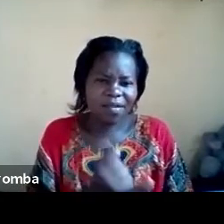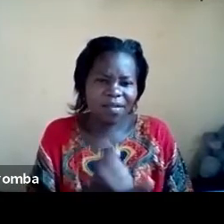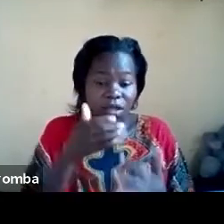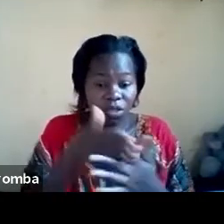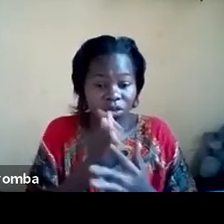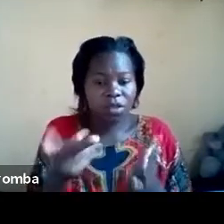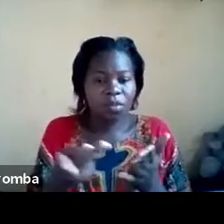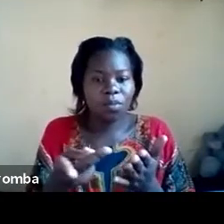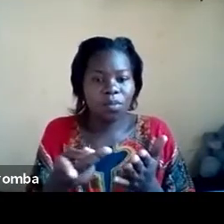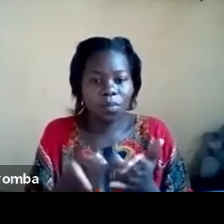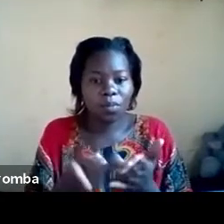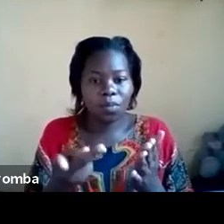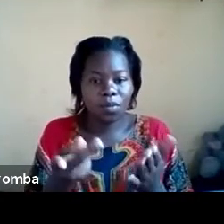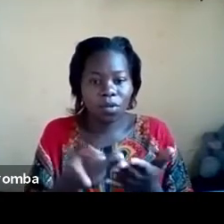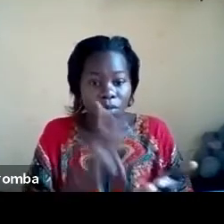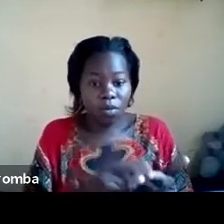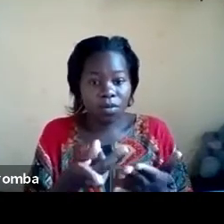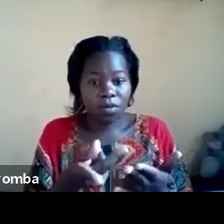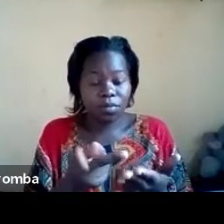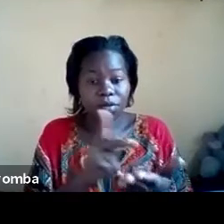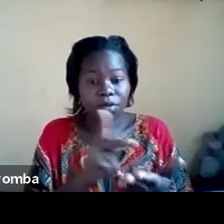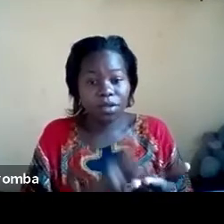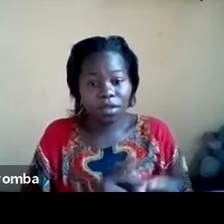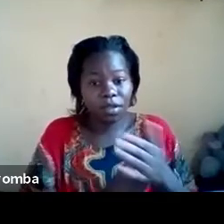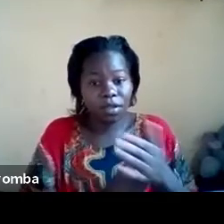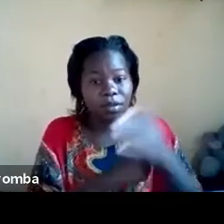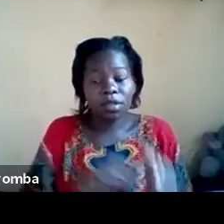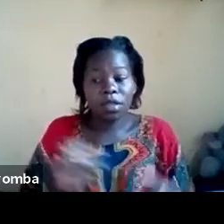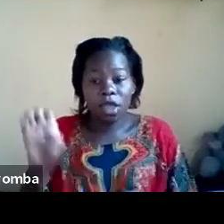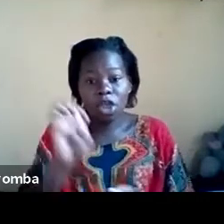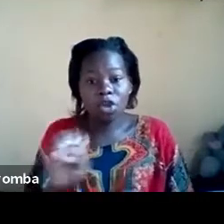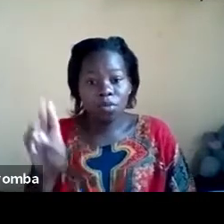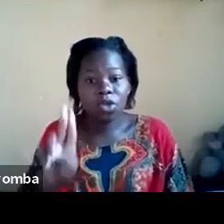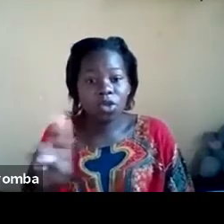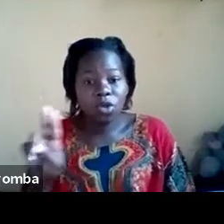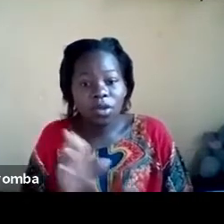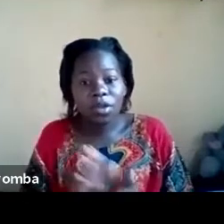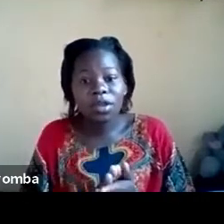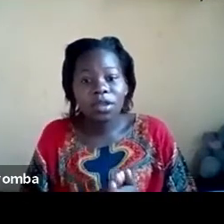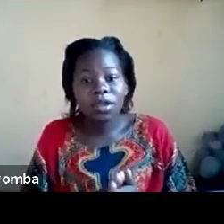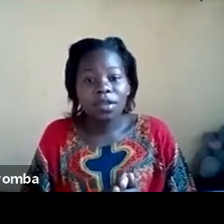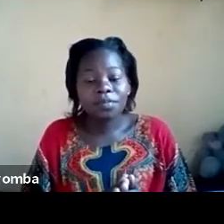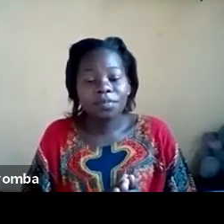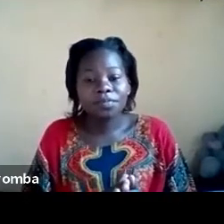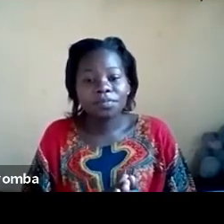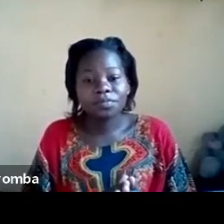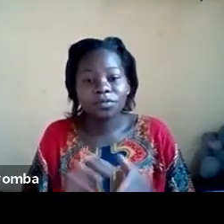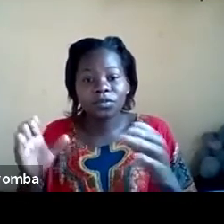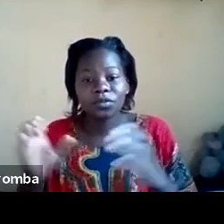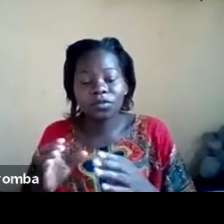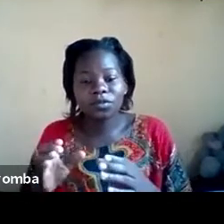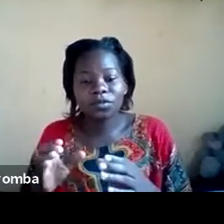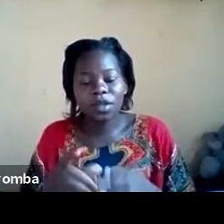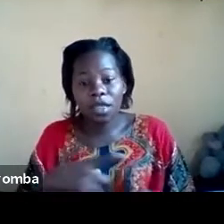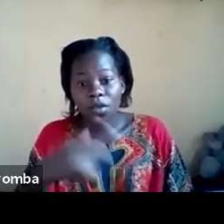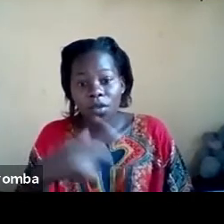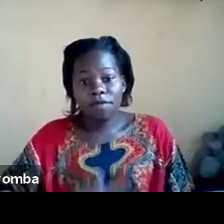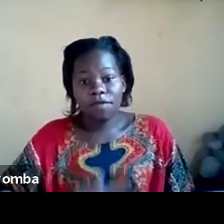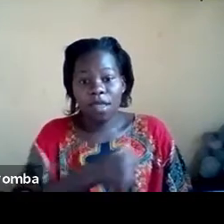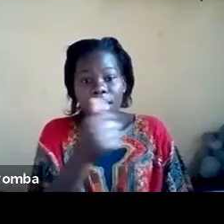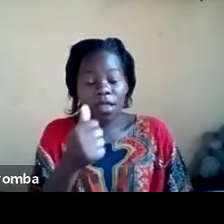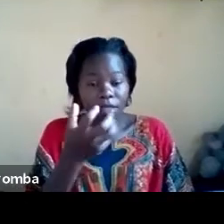the European Union and the Africa Caribbean Group of States, they went and visited another quarry and noticed that for other quarries